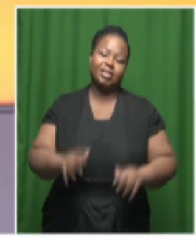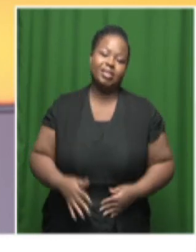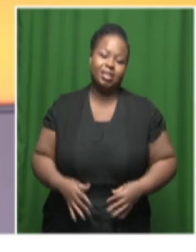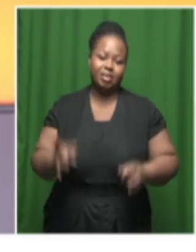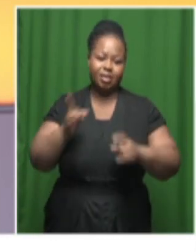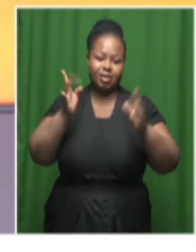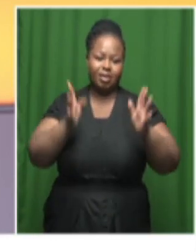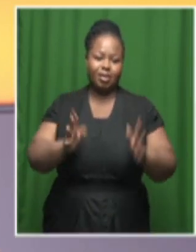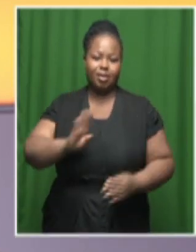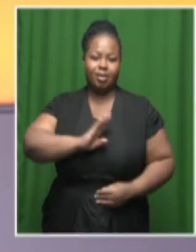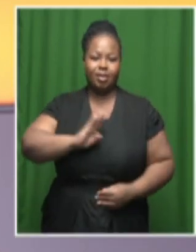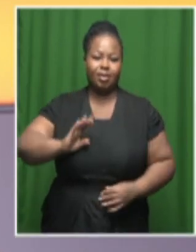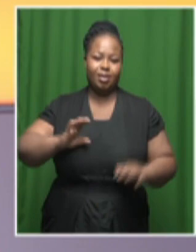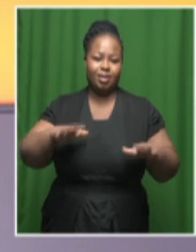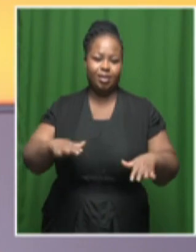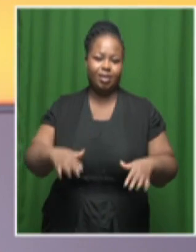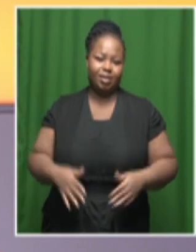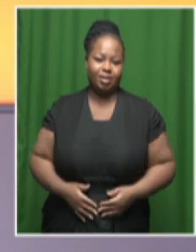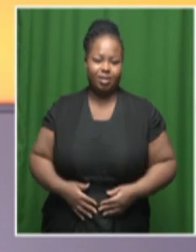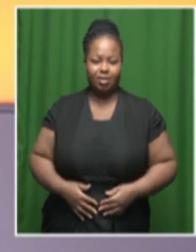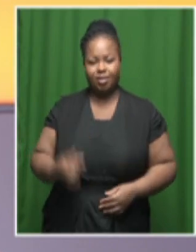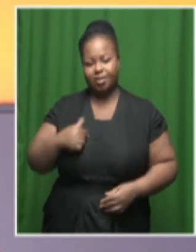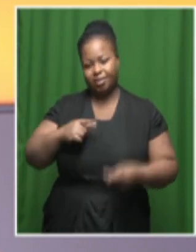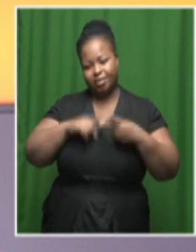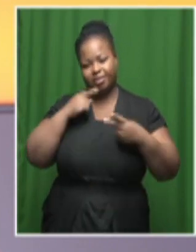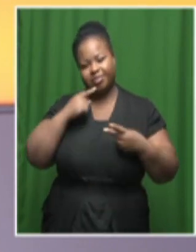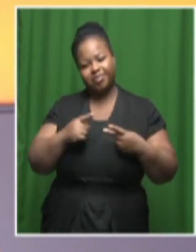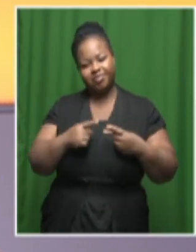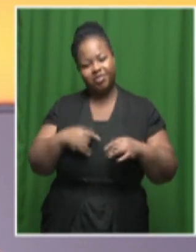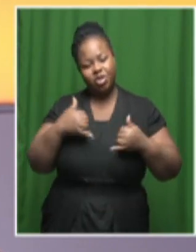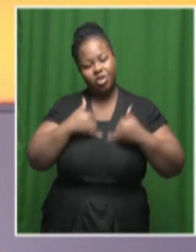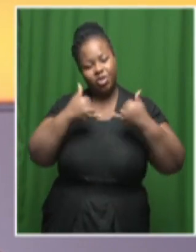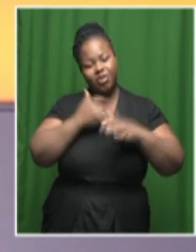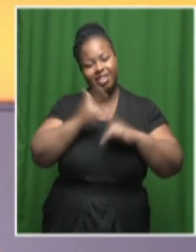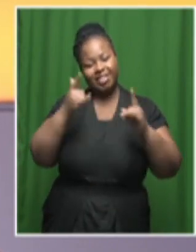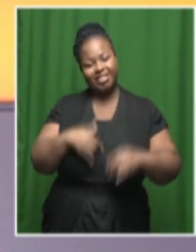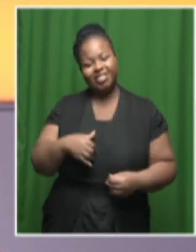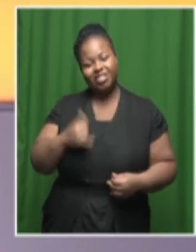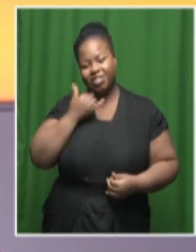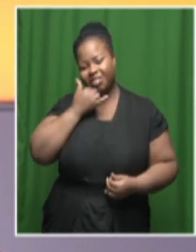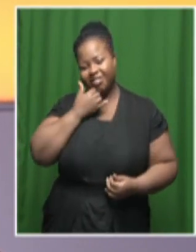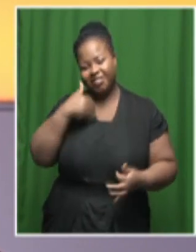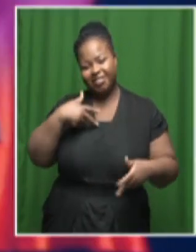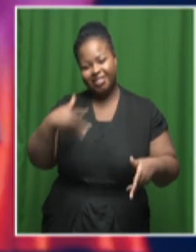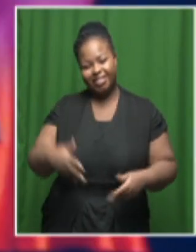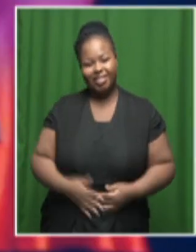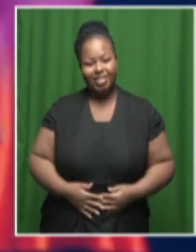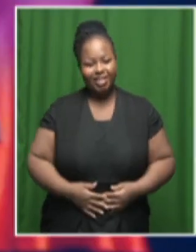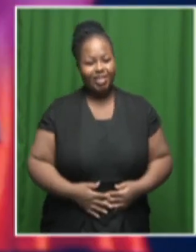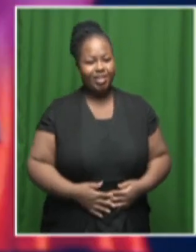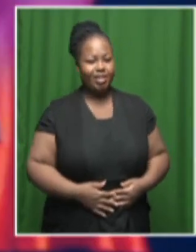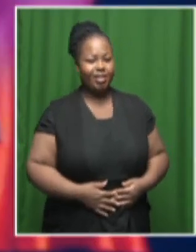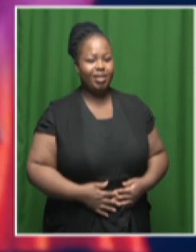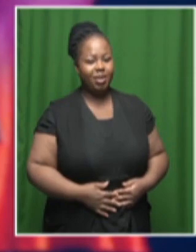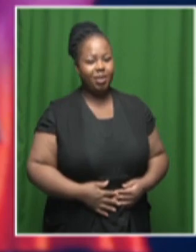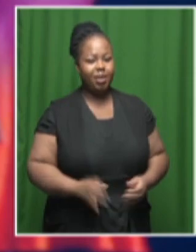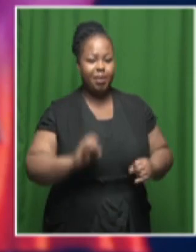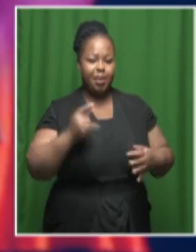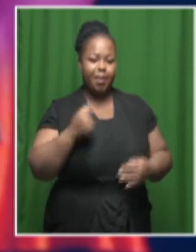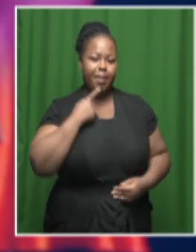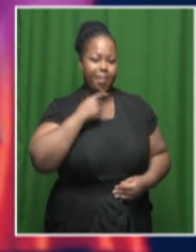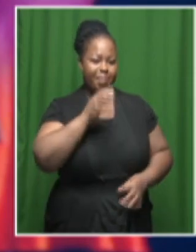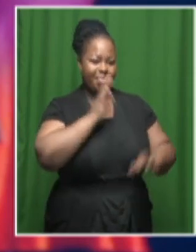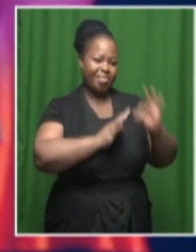directors, BASA members, awards partners, awards winners. So it's great to be here. So for somebody who may not know, talk to us about